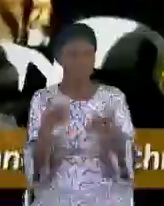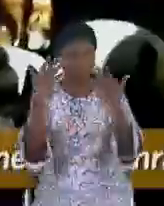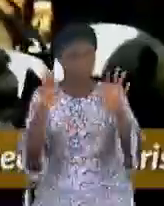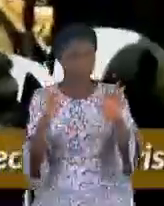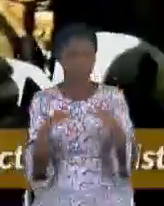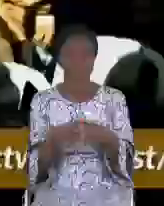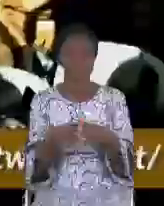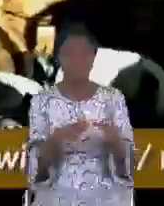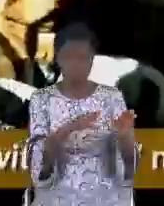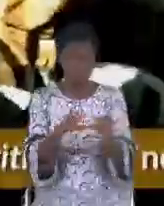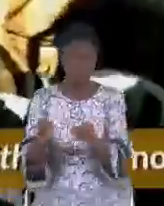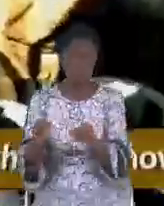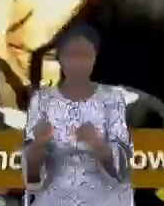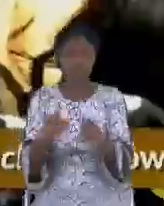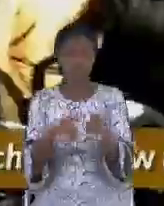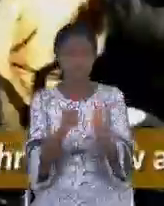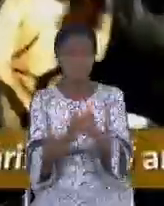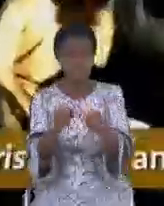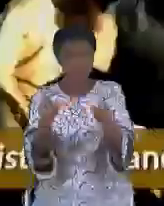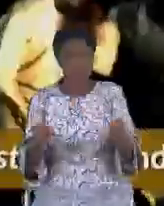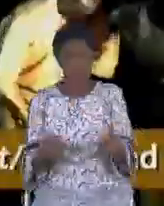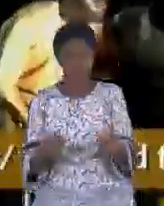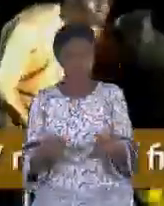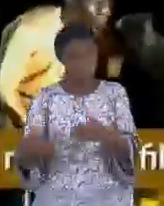that area behind the children's church.